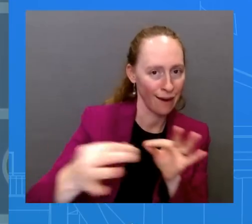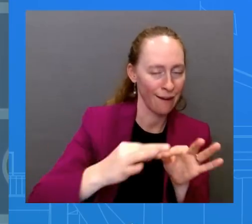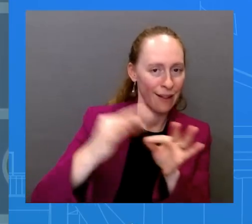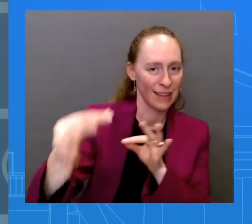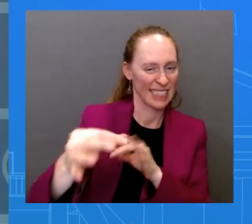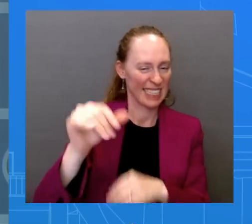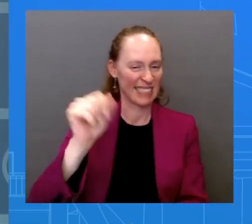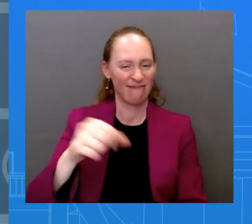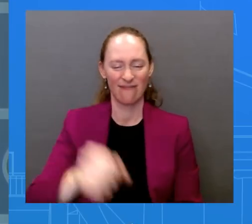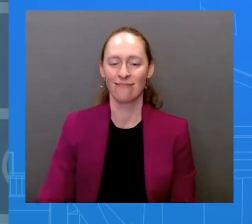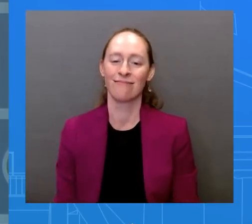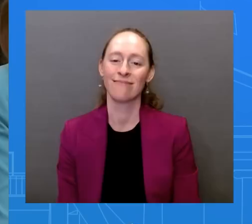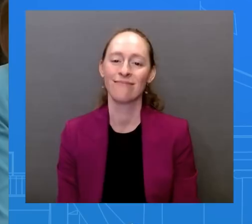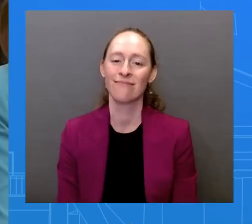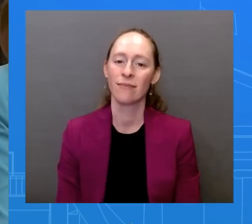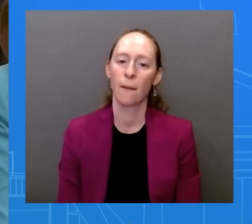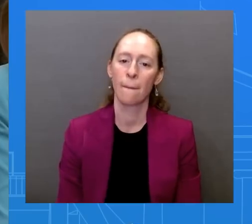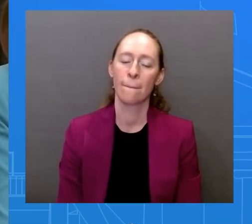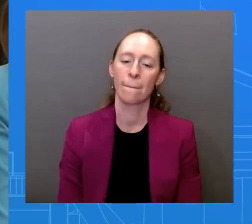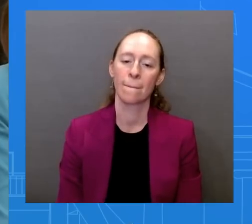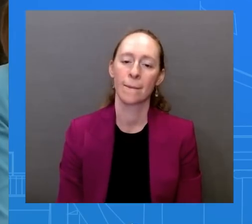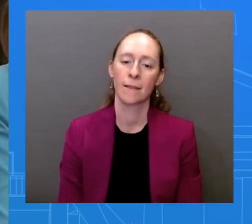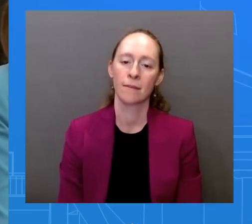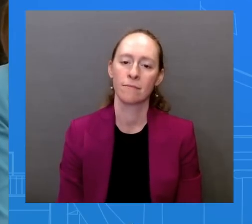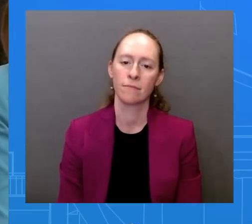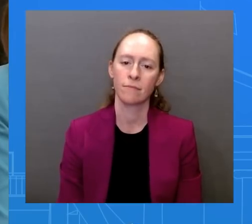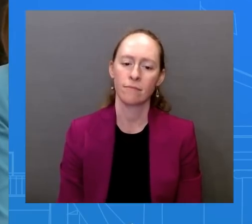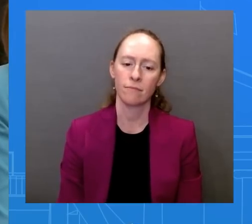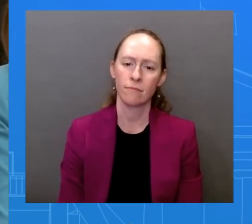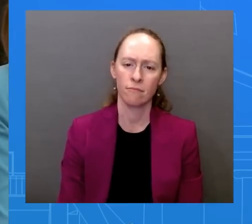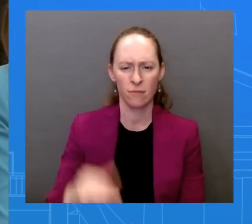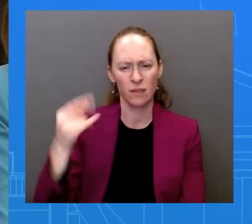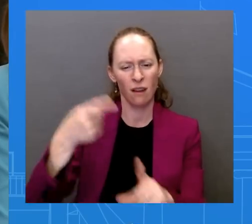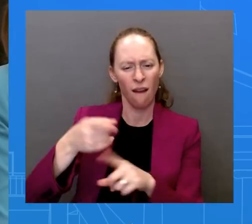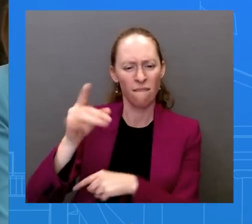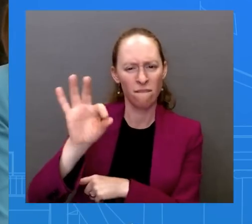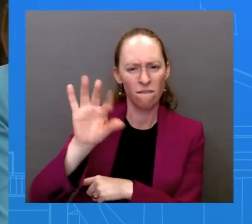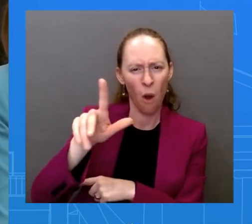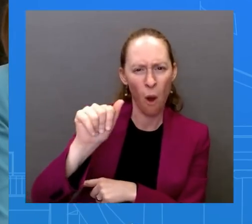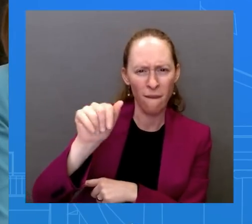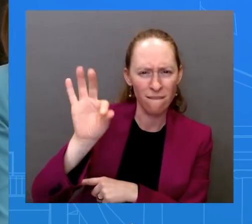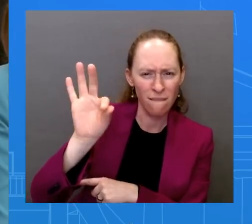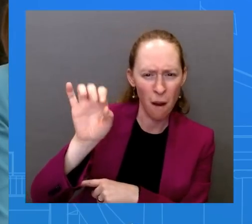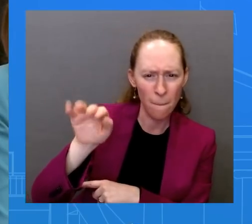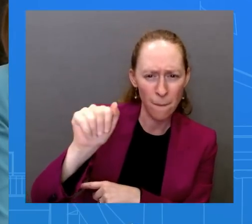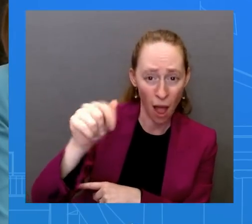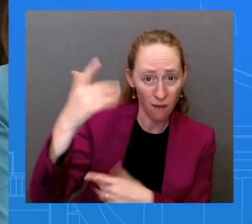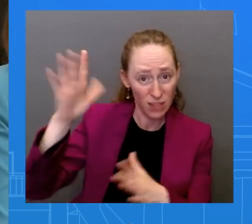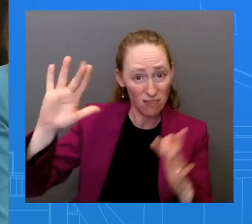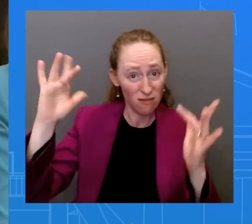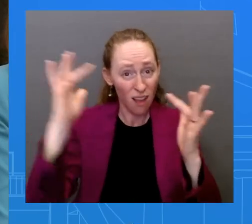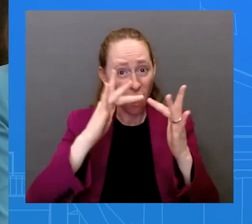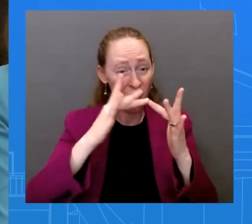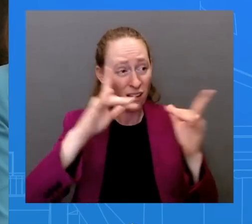note on Florida. You mentioned the FEMA plans. Has the President spoken to Governor DeSantis ahead of the storm? Does he plan